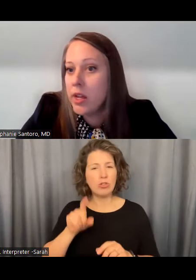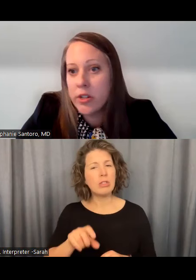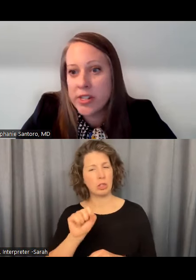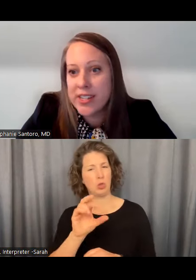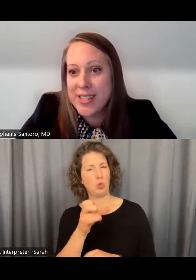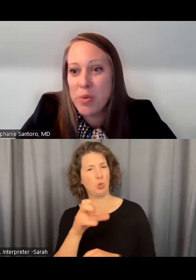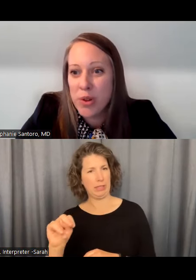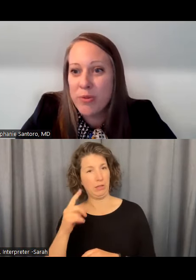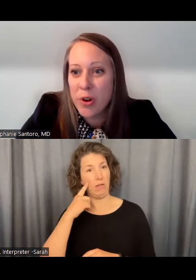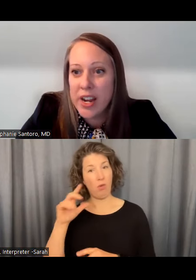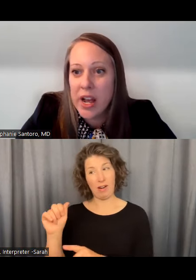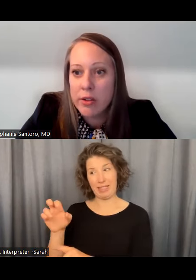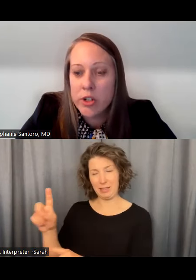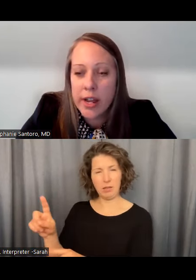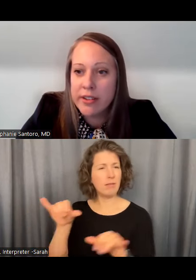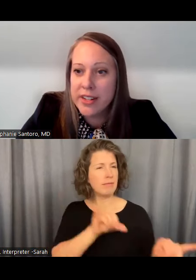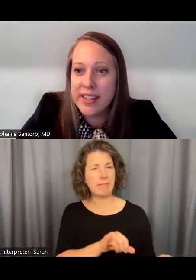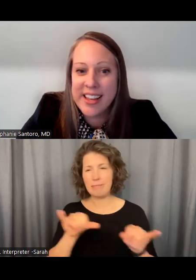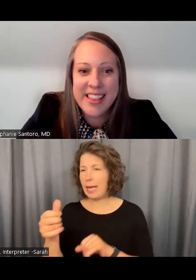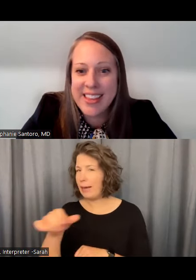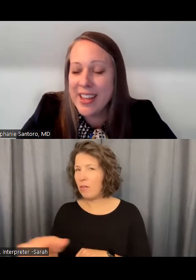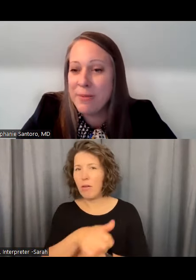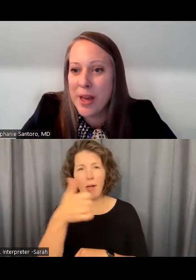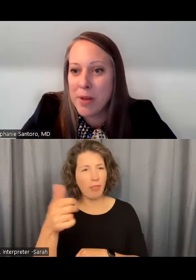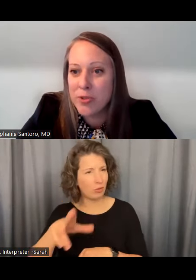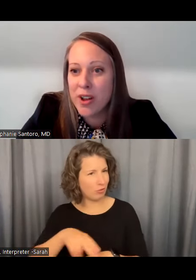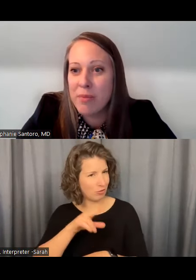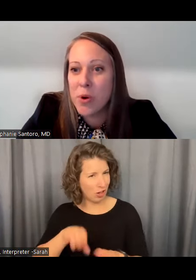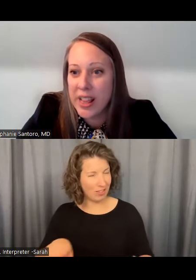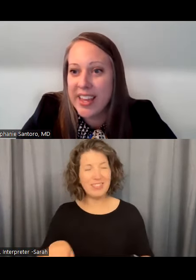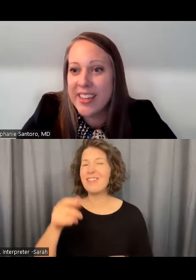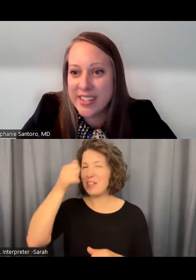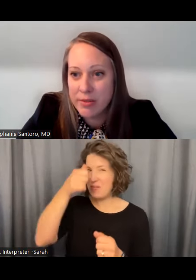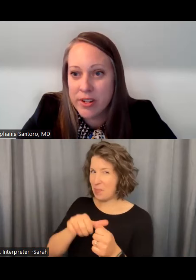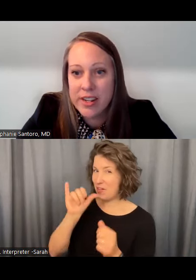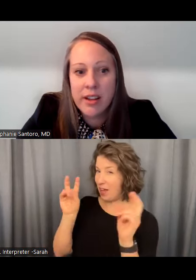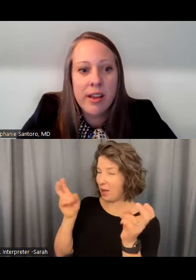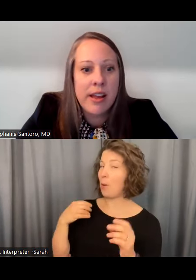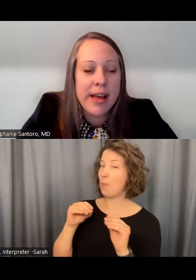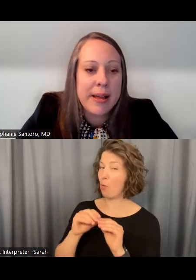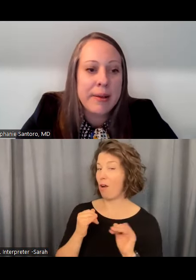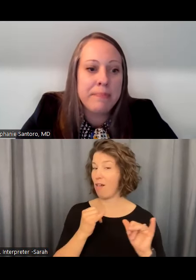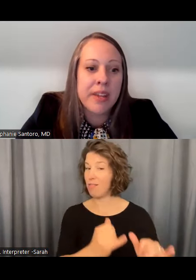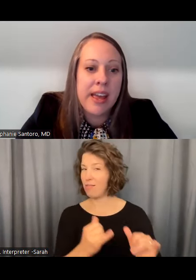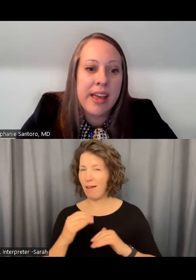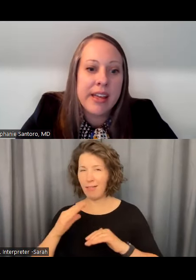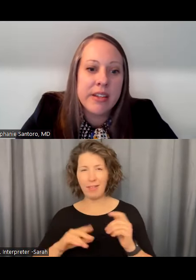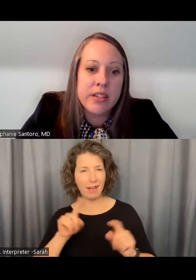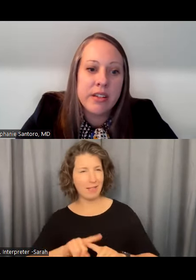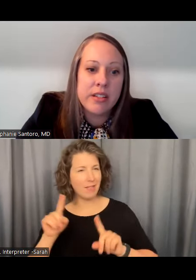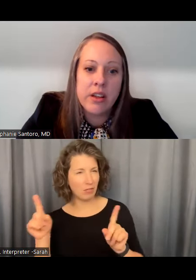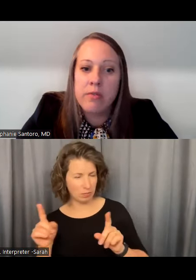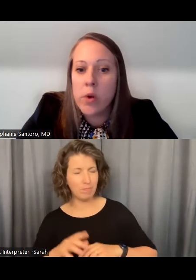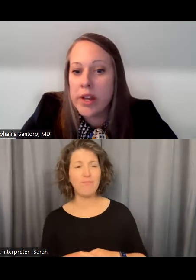autism, just as they would for any other child. Again, thinking of that mantra, more alike than different.